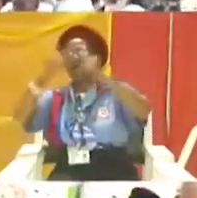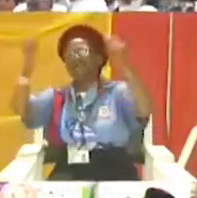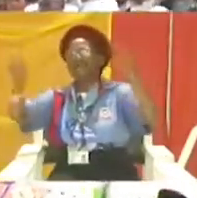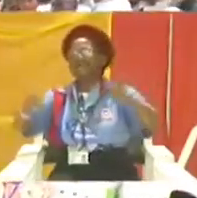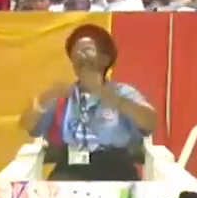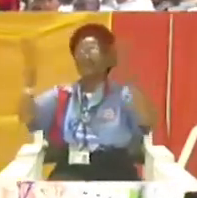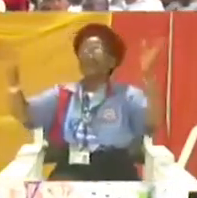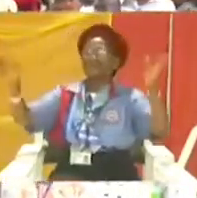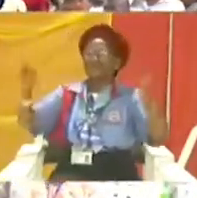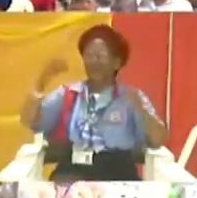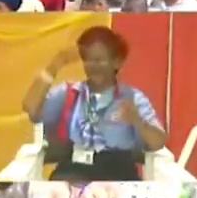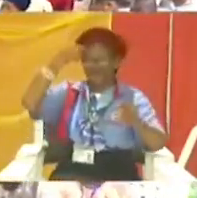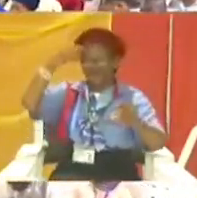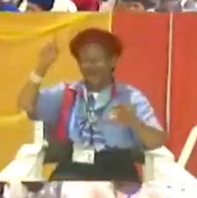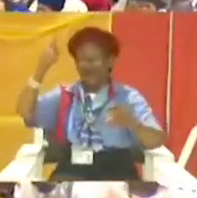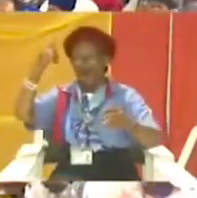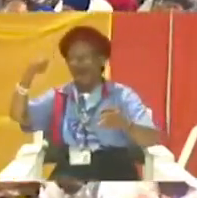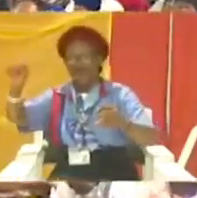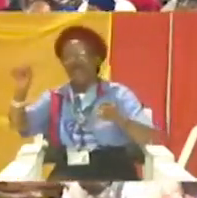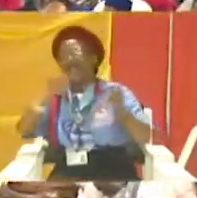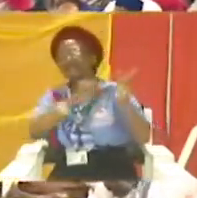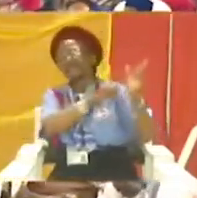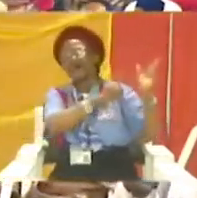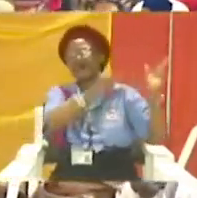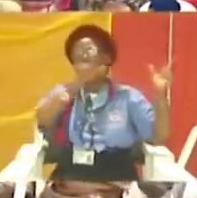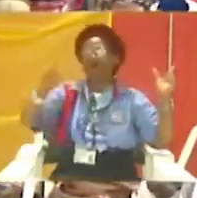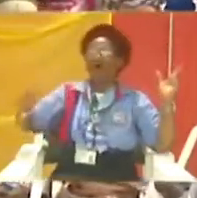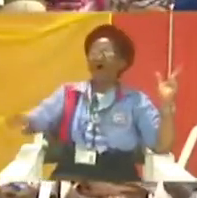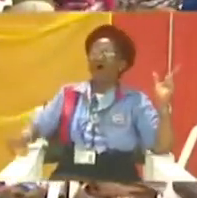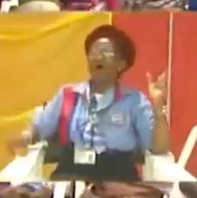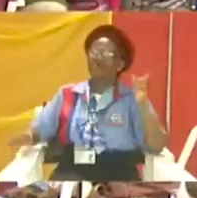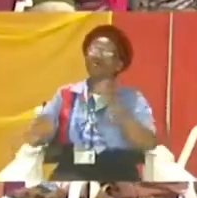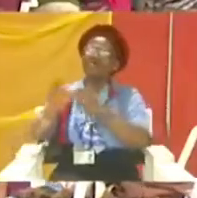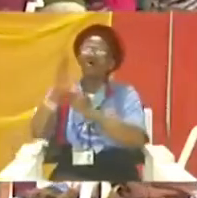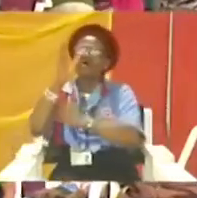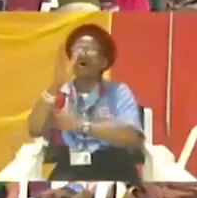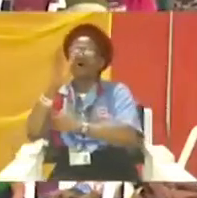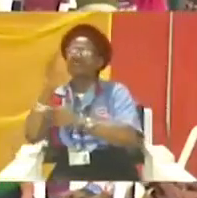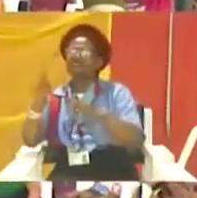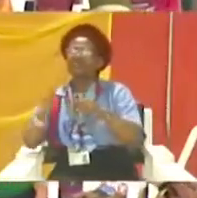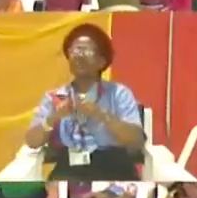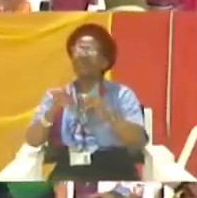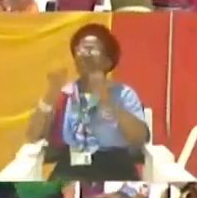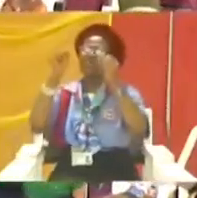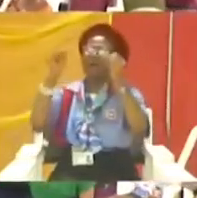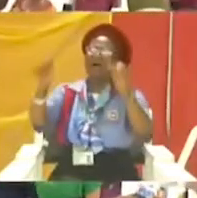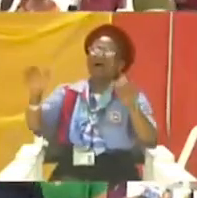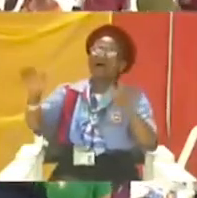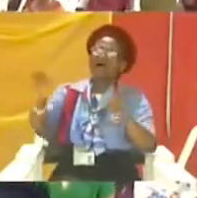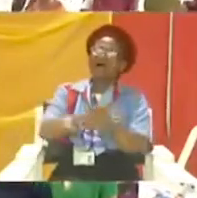Hallelujah, hallelujah, for the Lord God